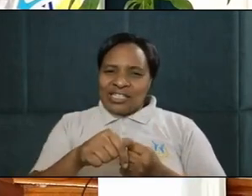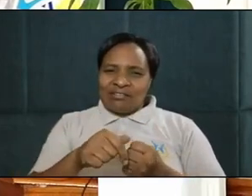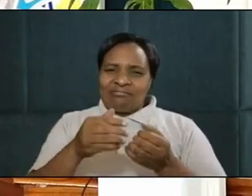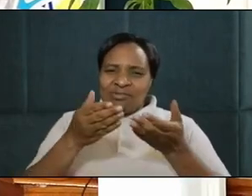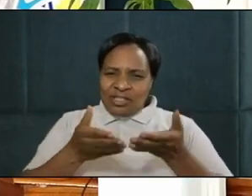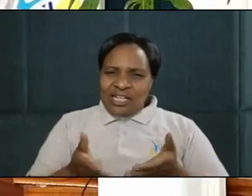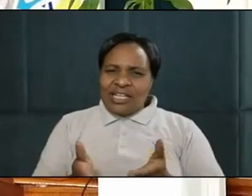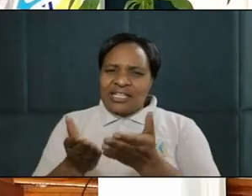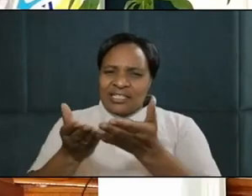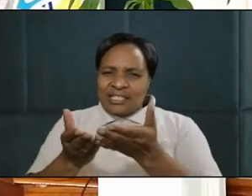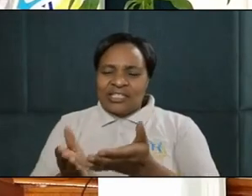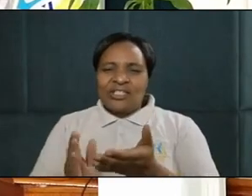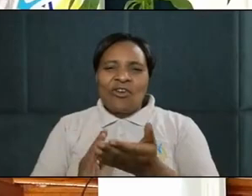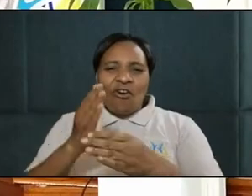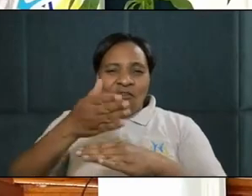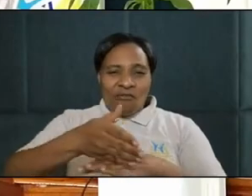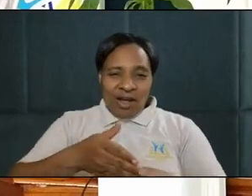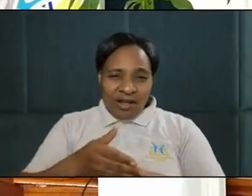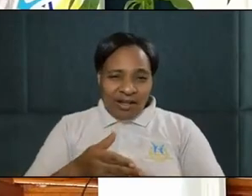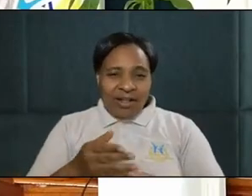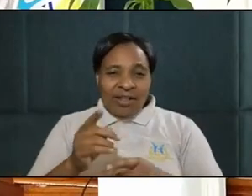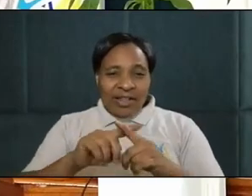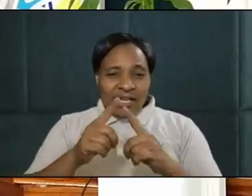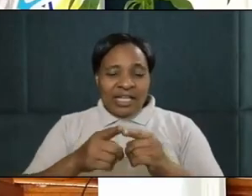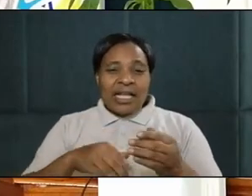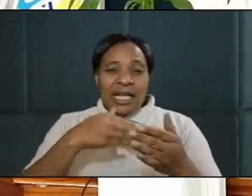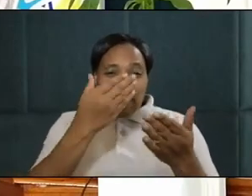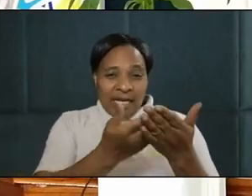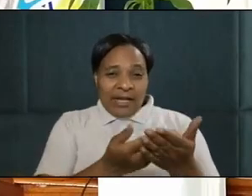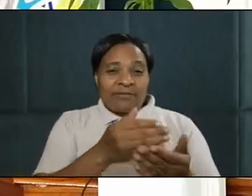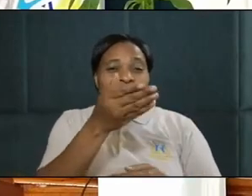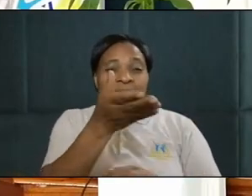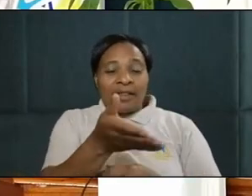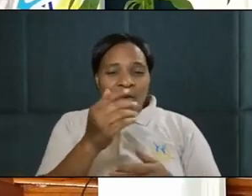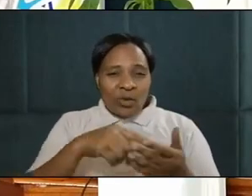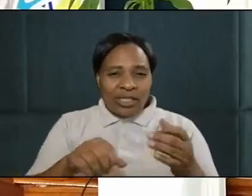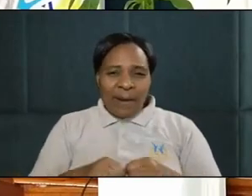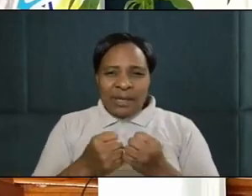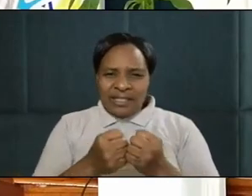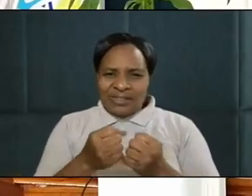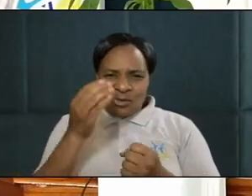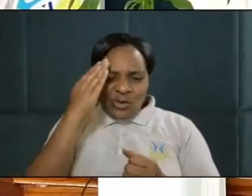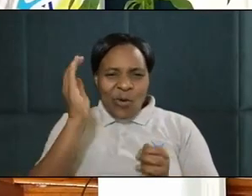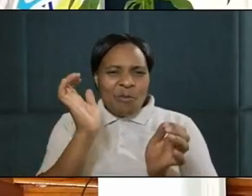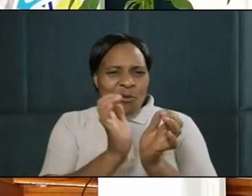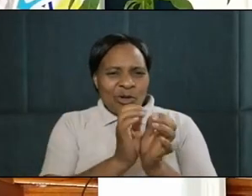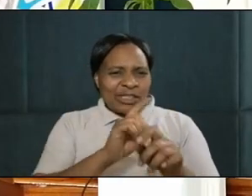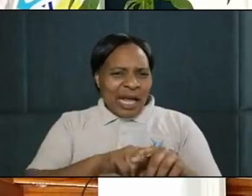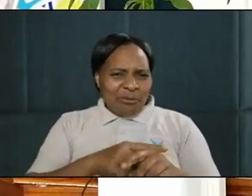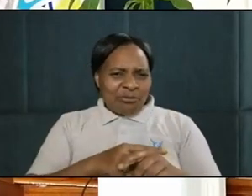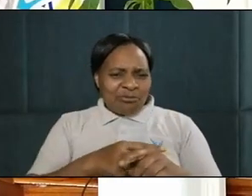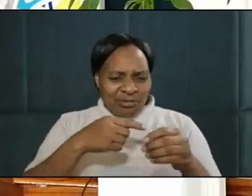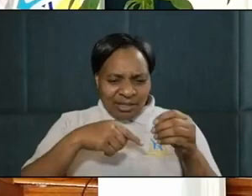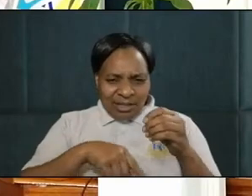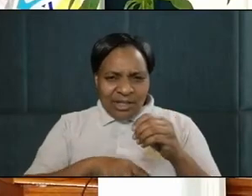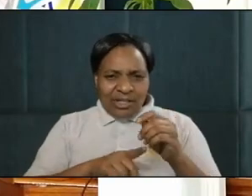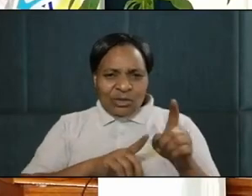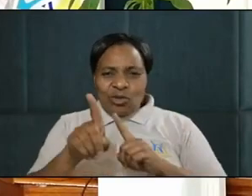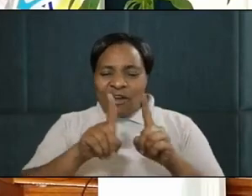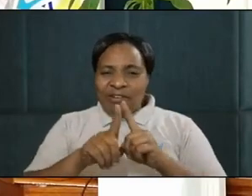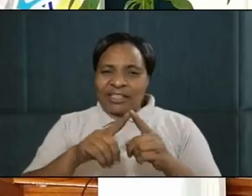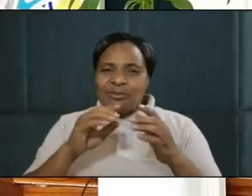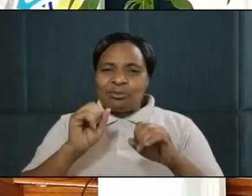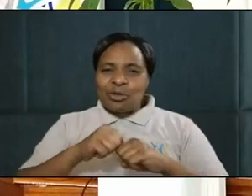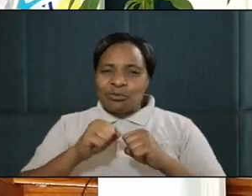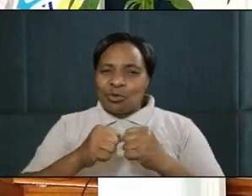over and gets to Caesarea. Yes. When he gets there, let me ask you people. You know, Paul, when you are going on a journey like us, we don't move with our